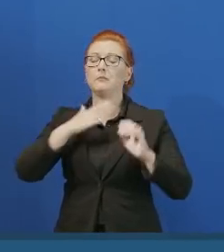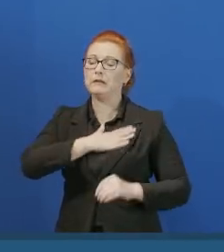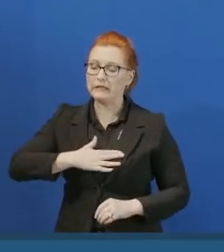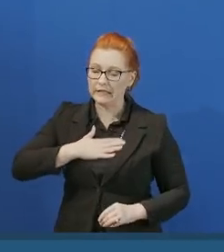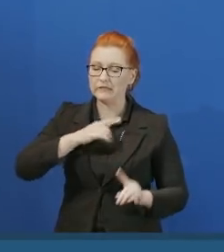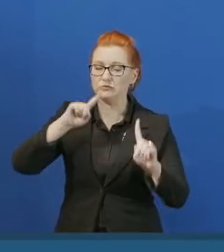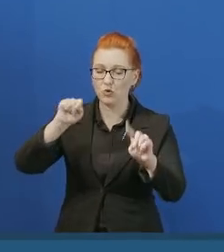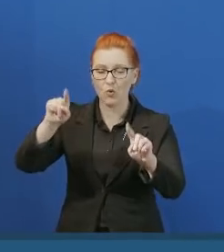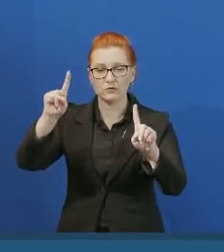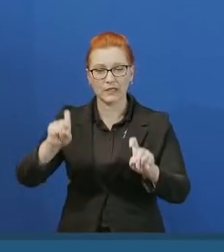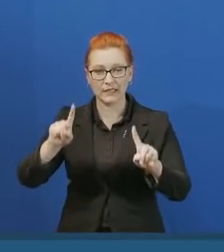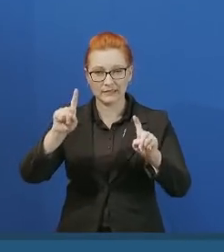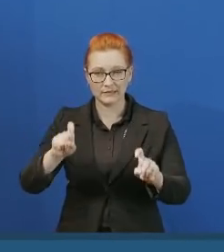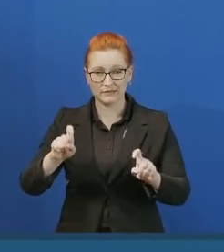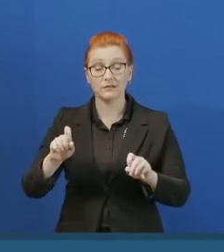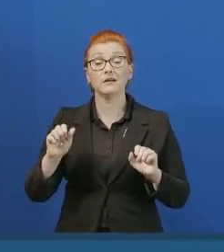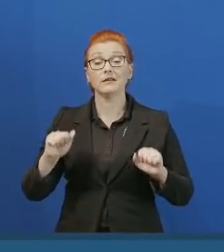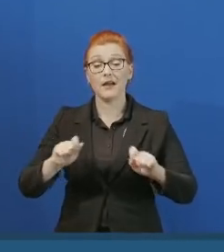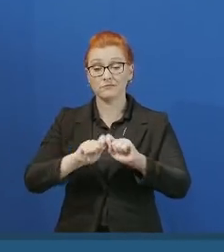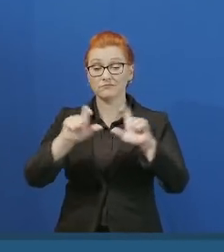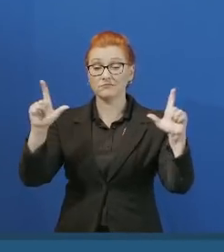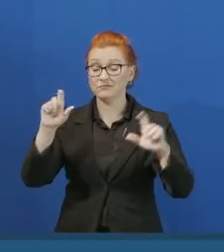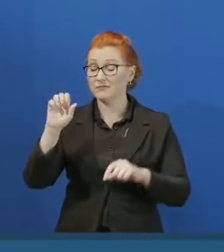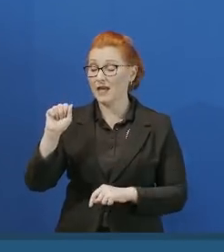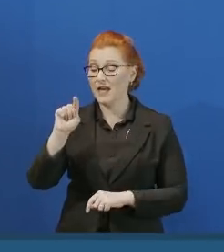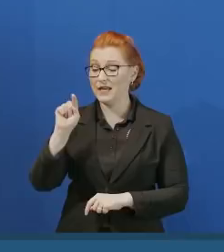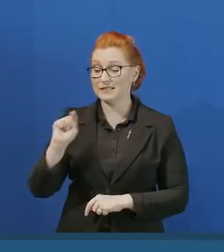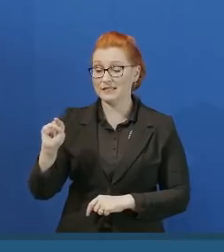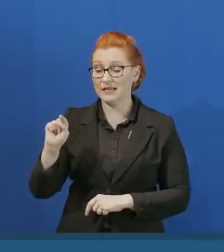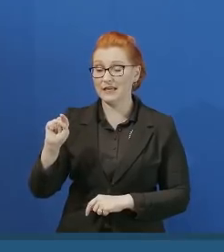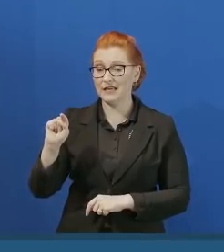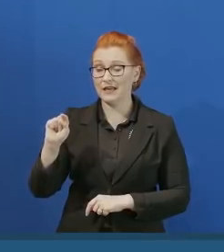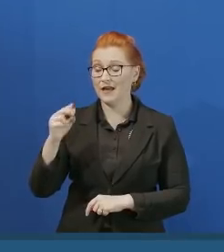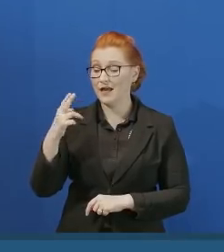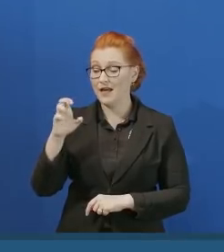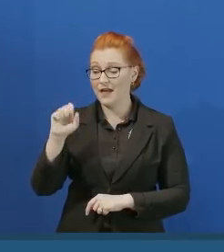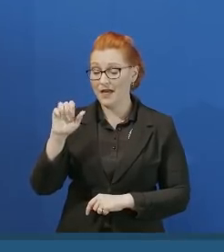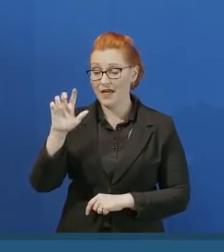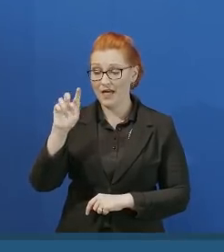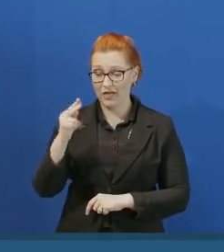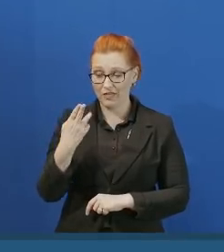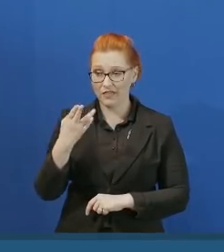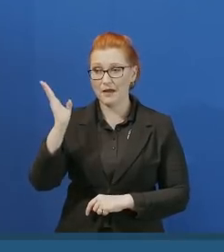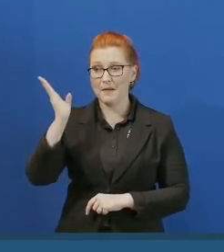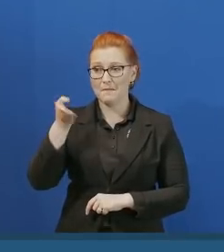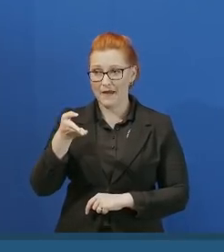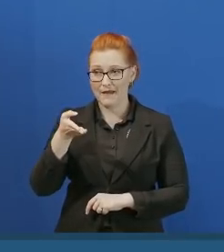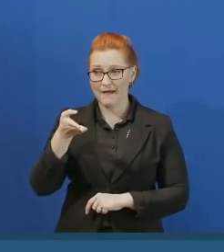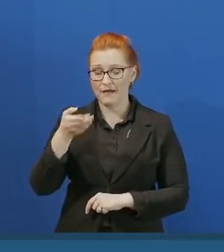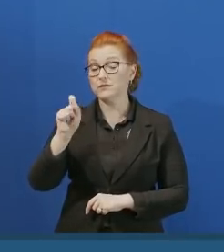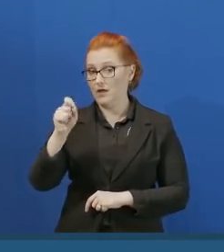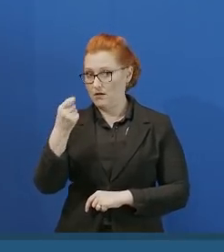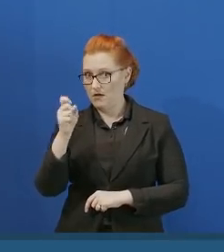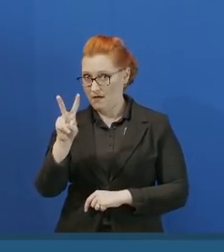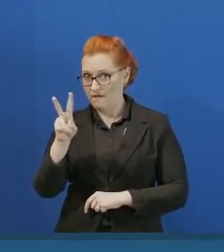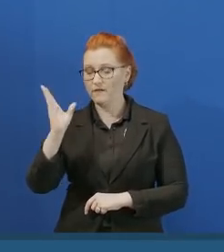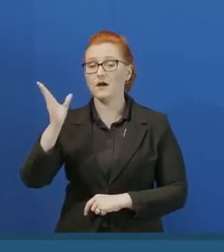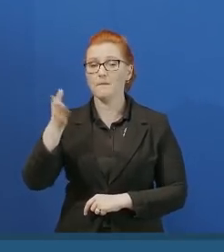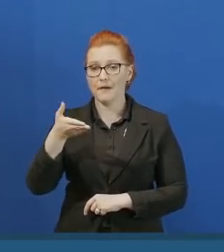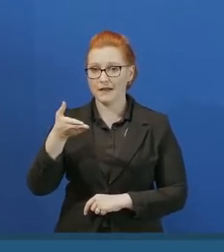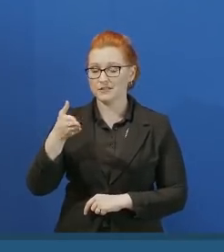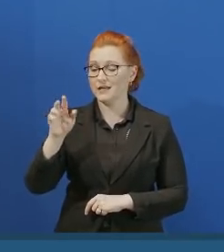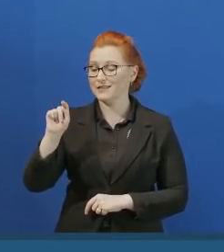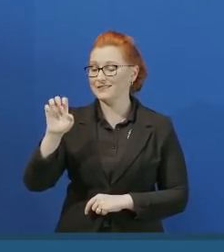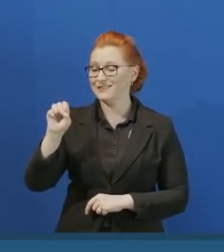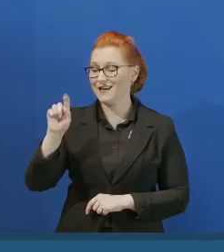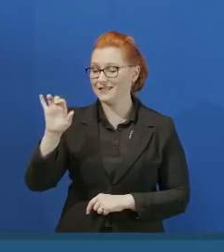azhealth.gov/testing blitz and sign up to be tested this weekend. And what this diagnostic test tells you is if you are